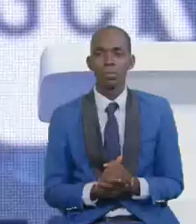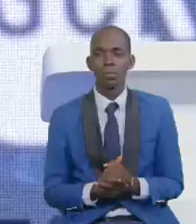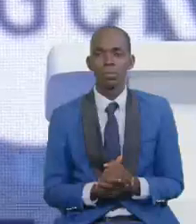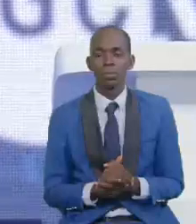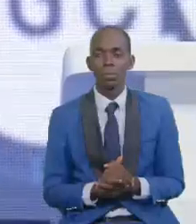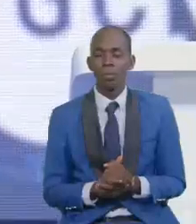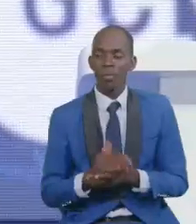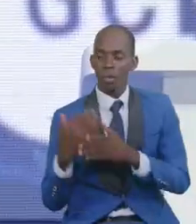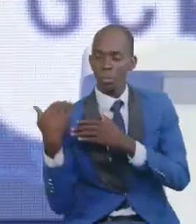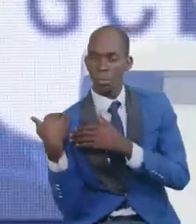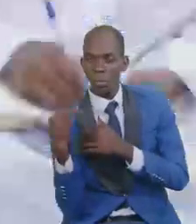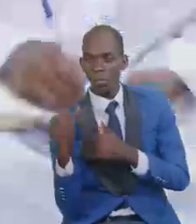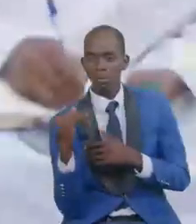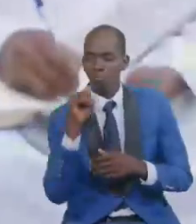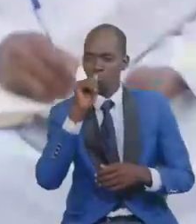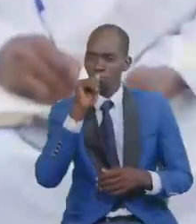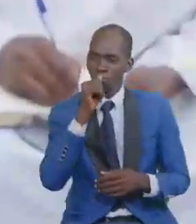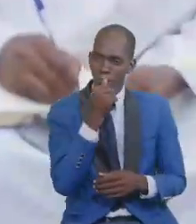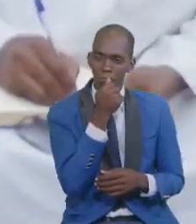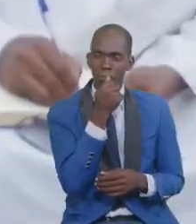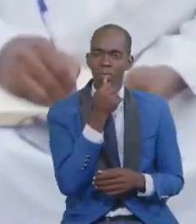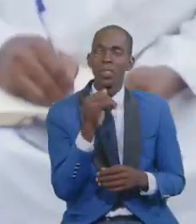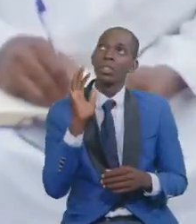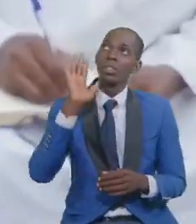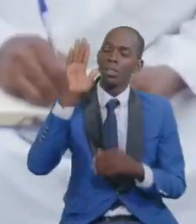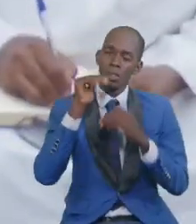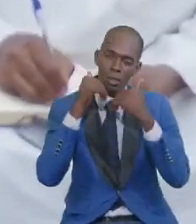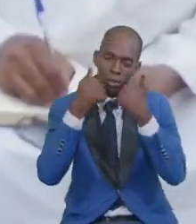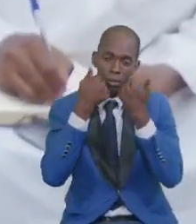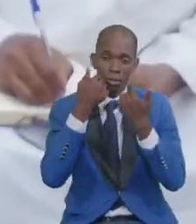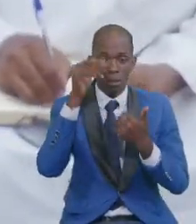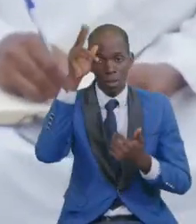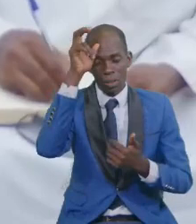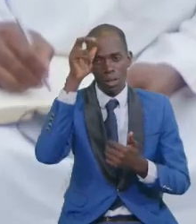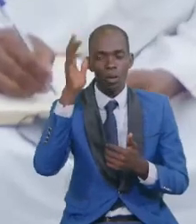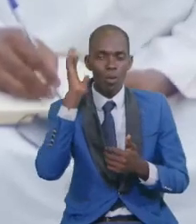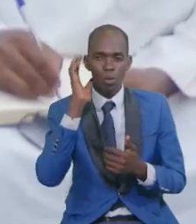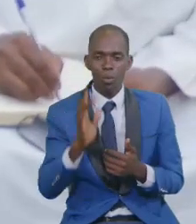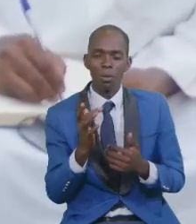Bearing his reproach. Satan will jest, I don't care.